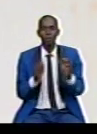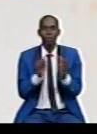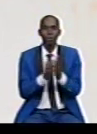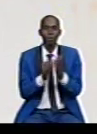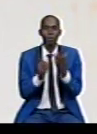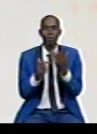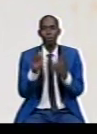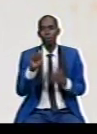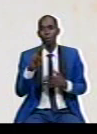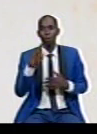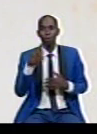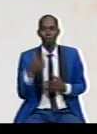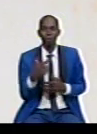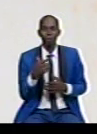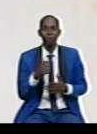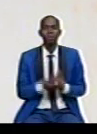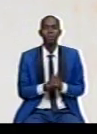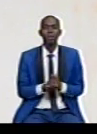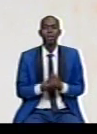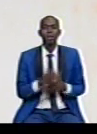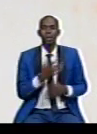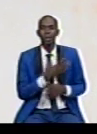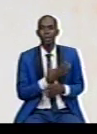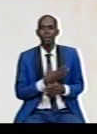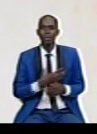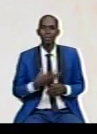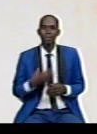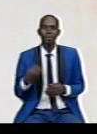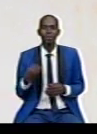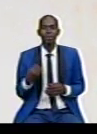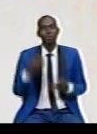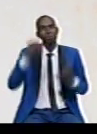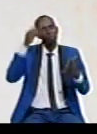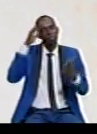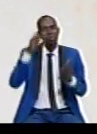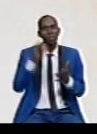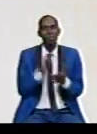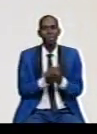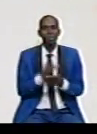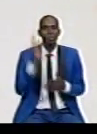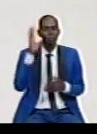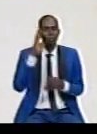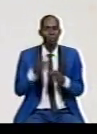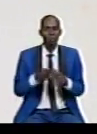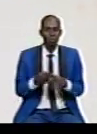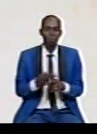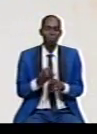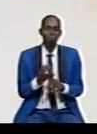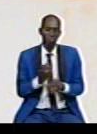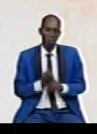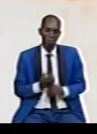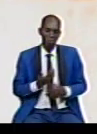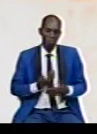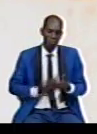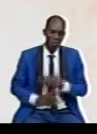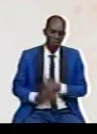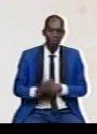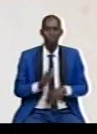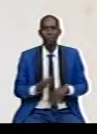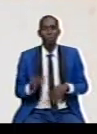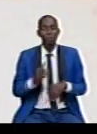Then my expectation was that the conception will soon take place. But along the lines, it fell another